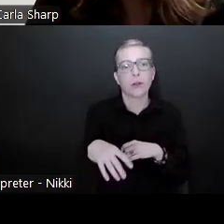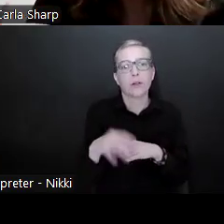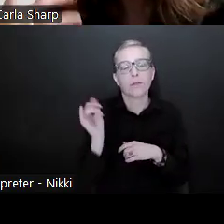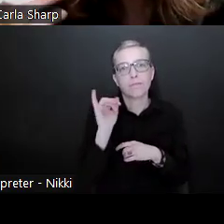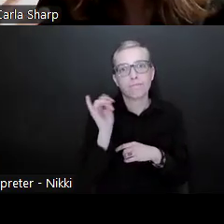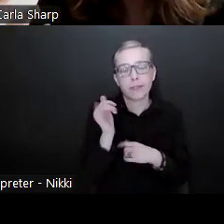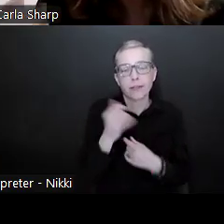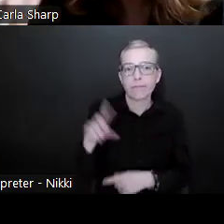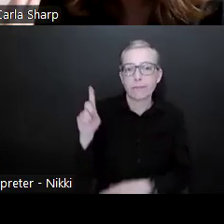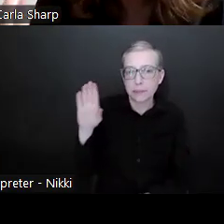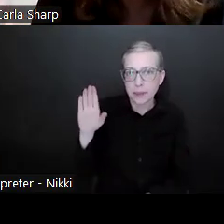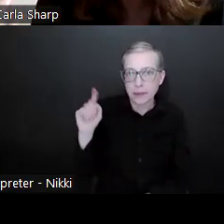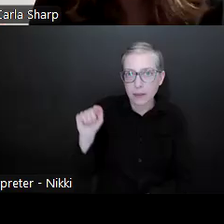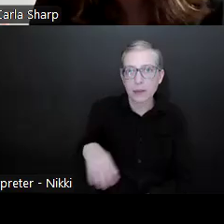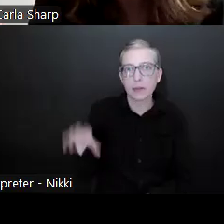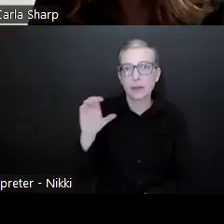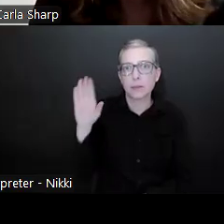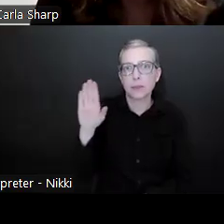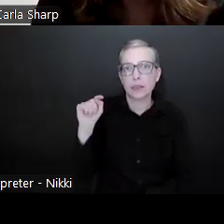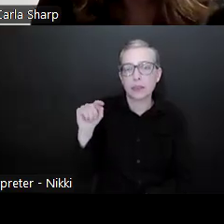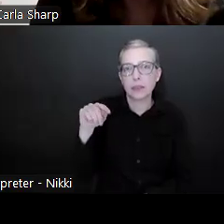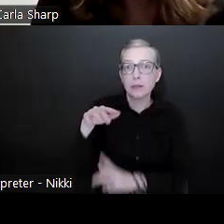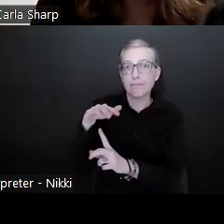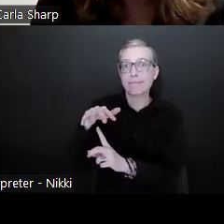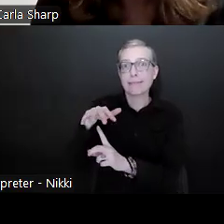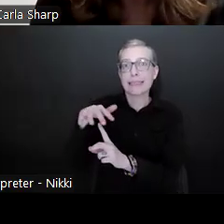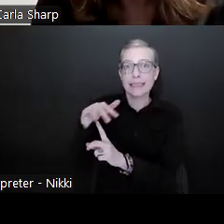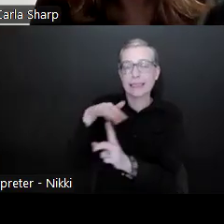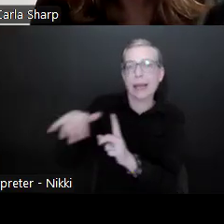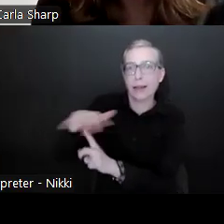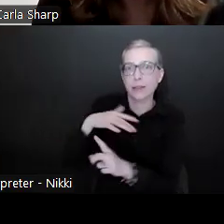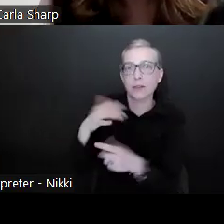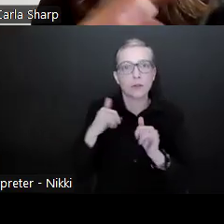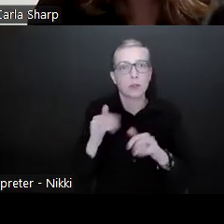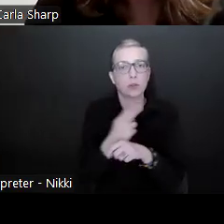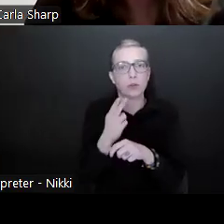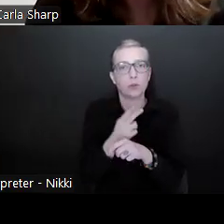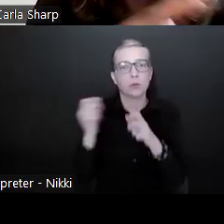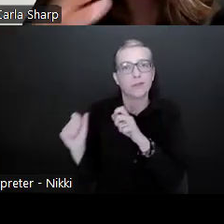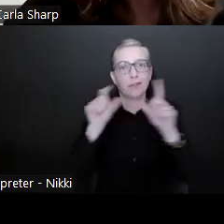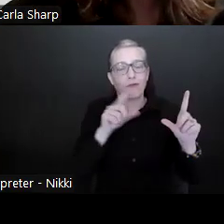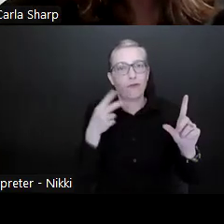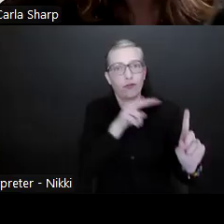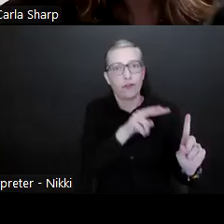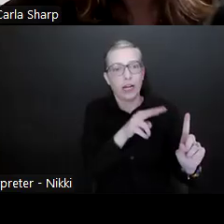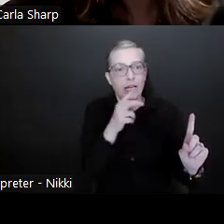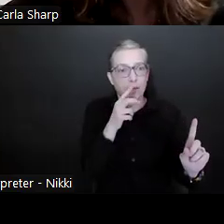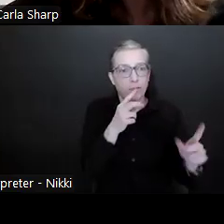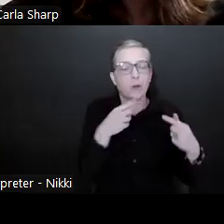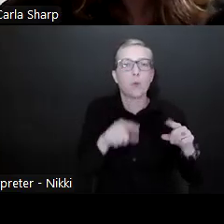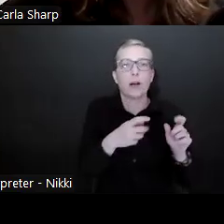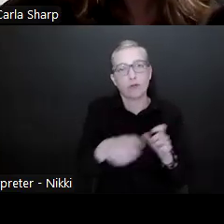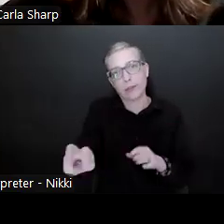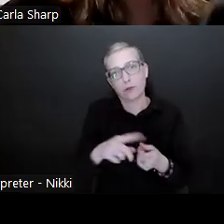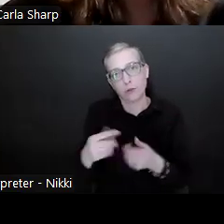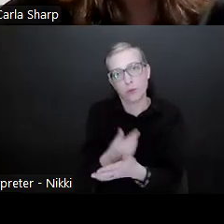settings a chance to still use their old framing of BPD while they transition to the new system. So this